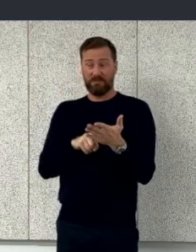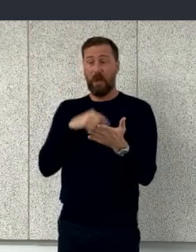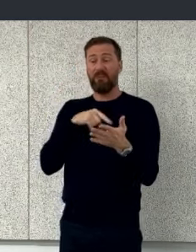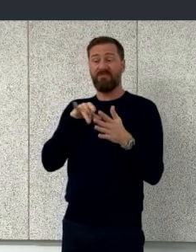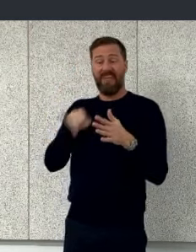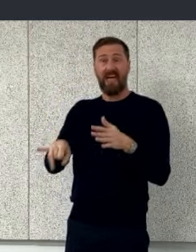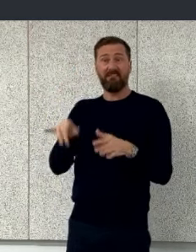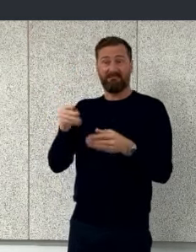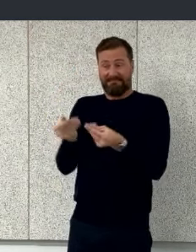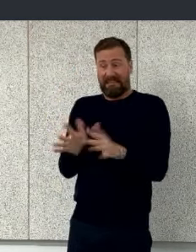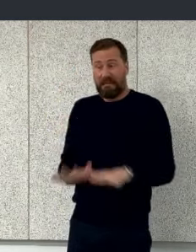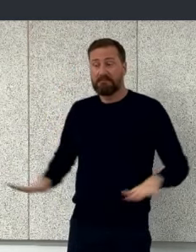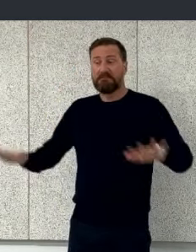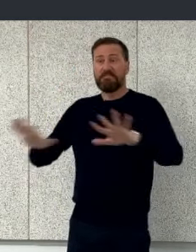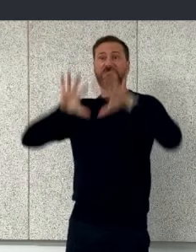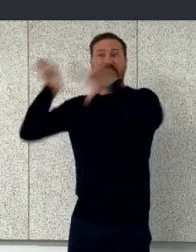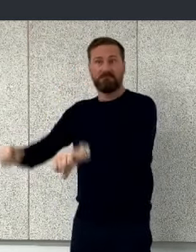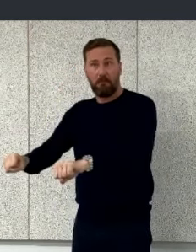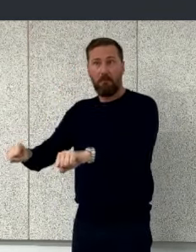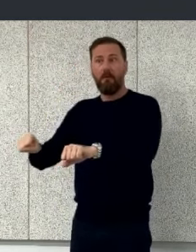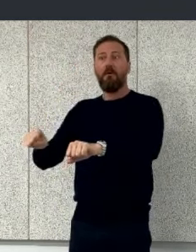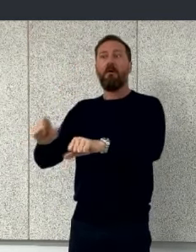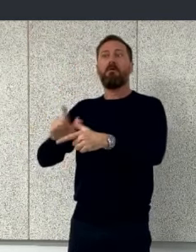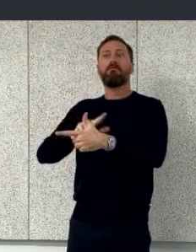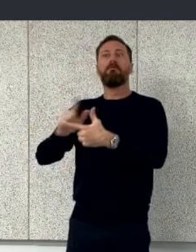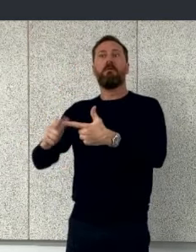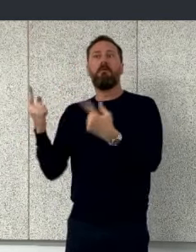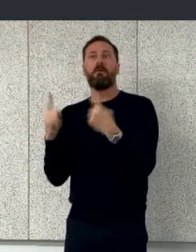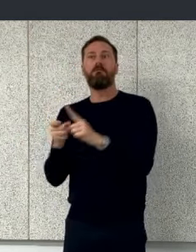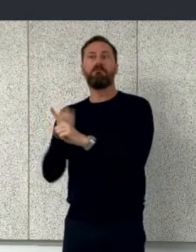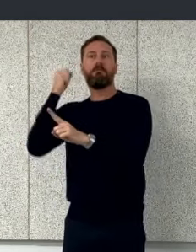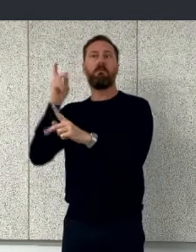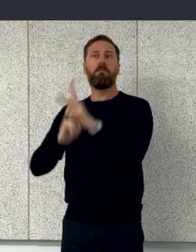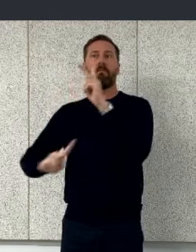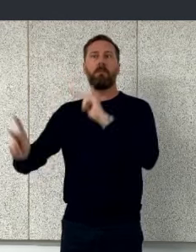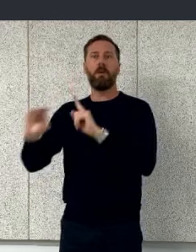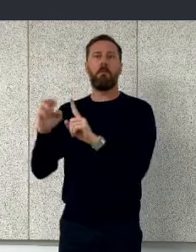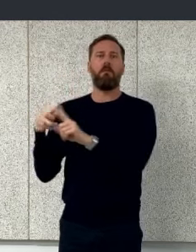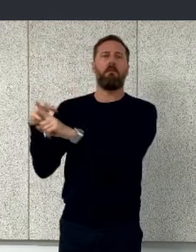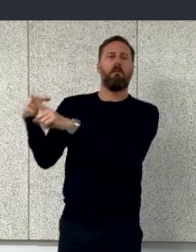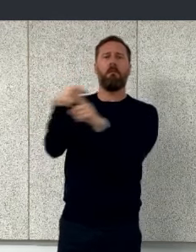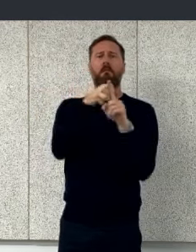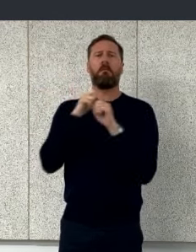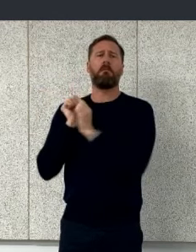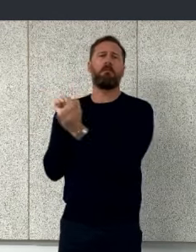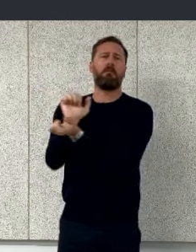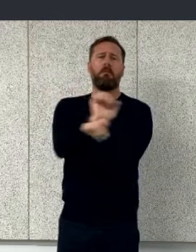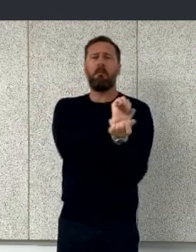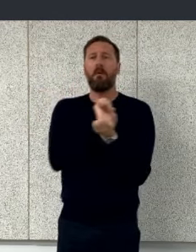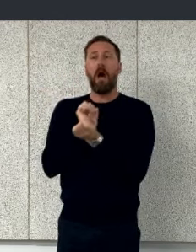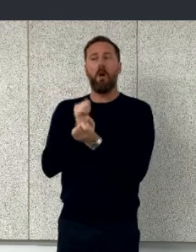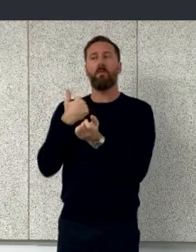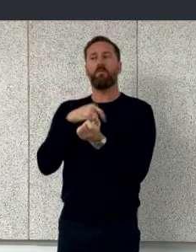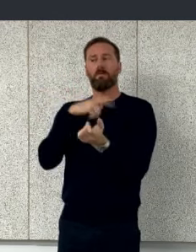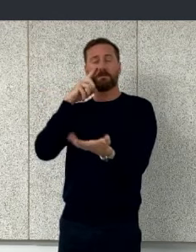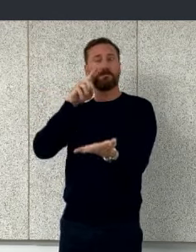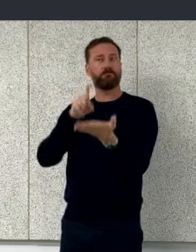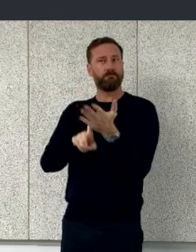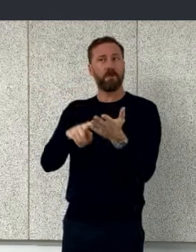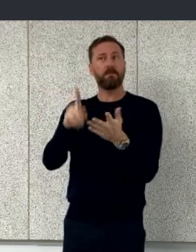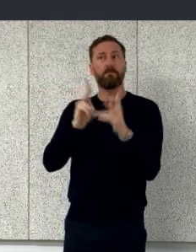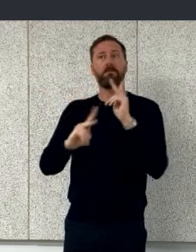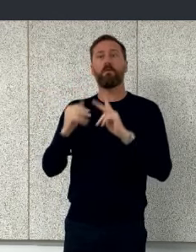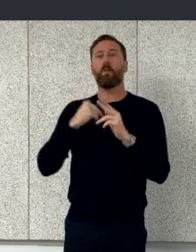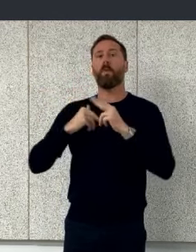stolen people, and we want to honor the generations of displaced and enslaved people that built and continue to build the country